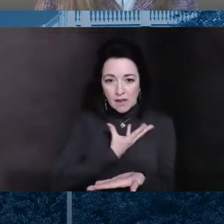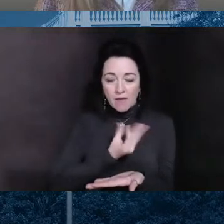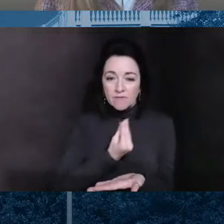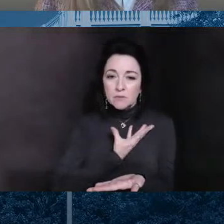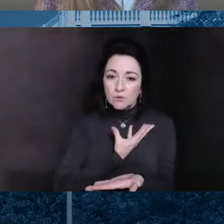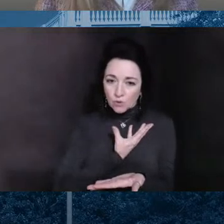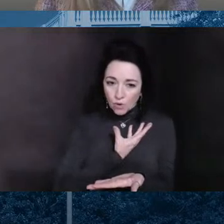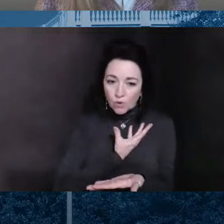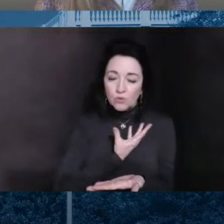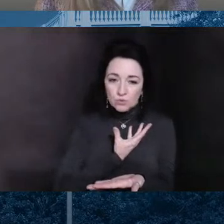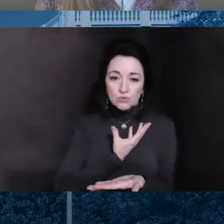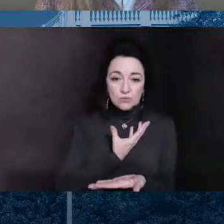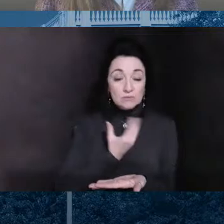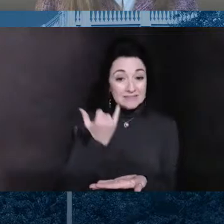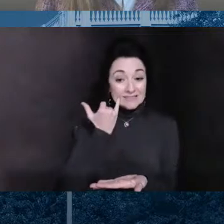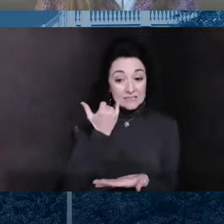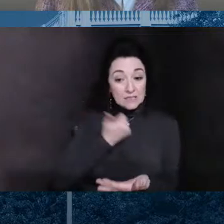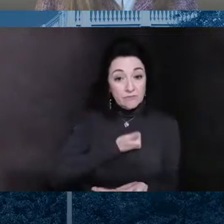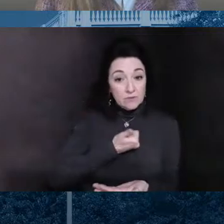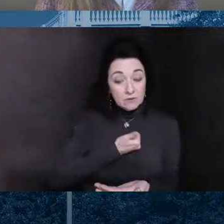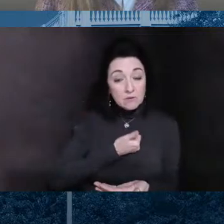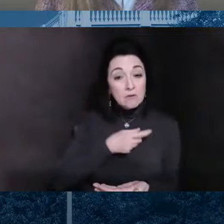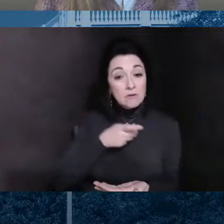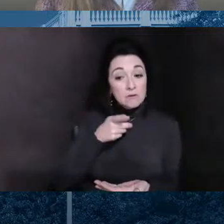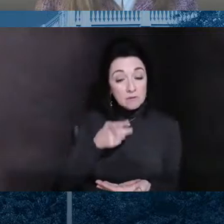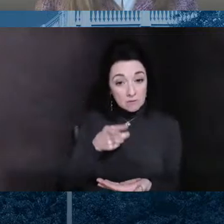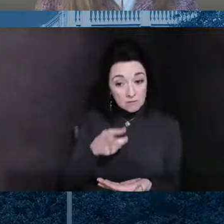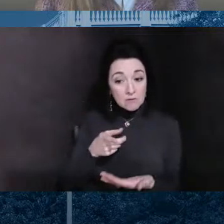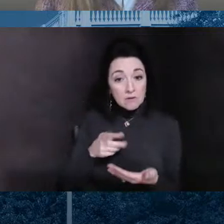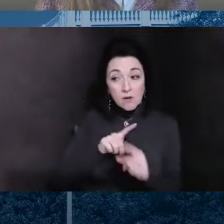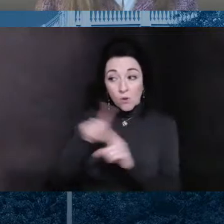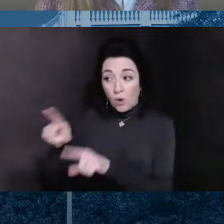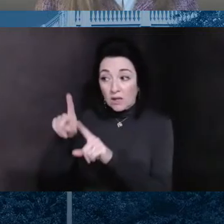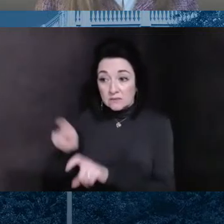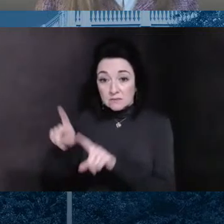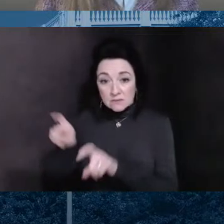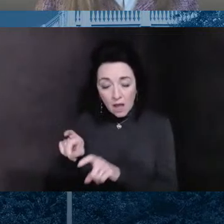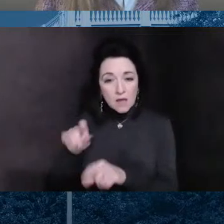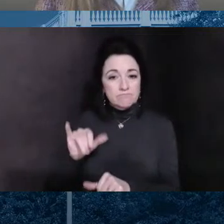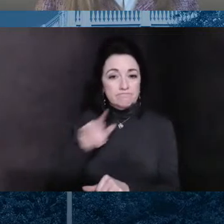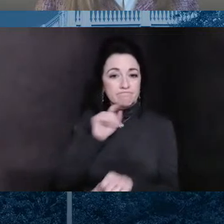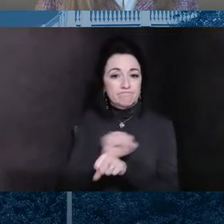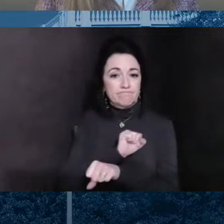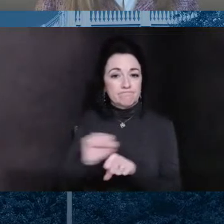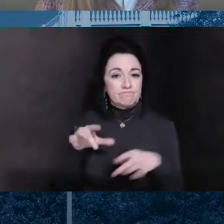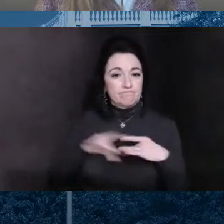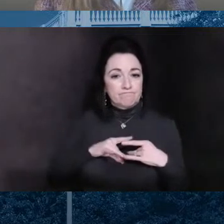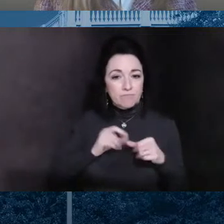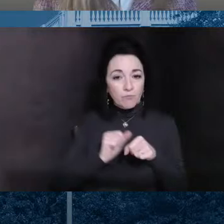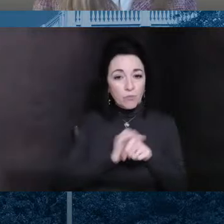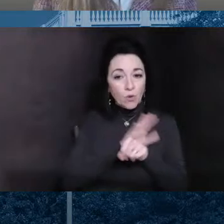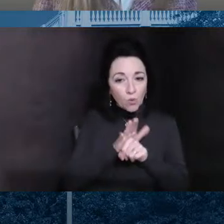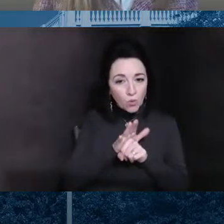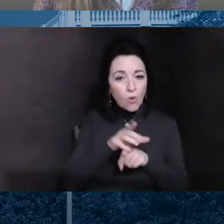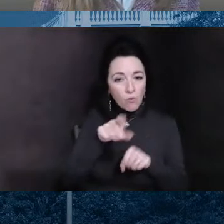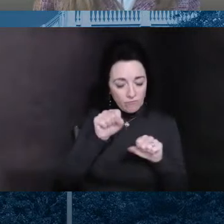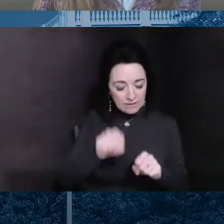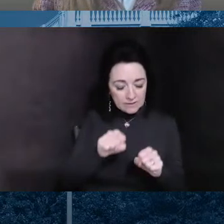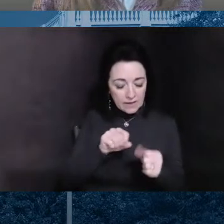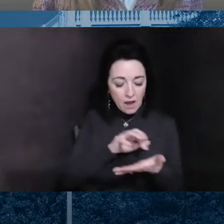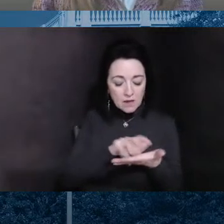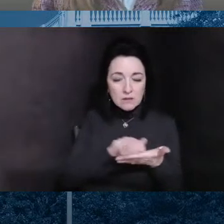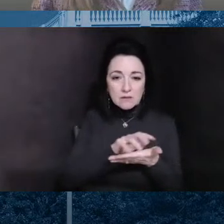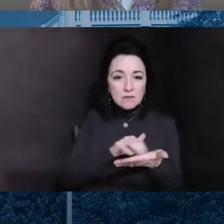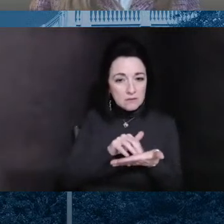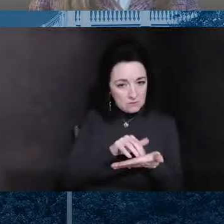will anonymously register that you've tested positive, and you can get notices out to people who are also